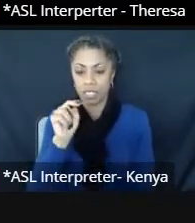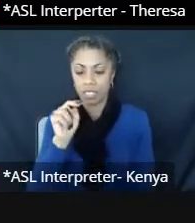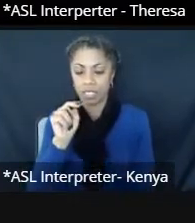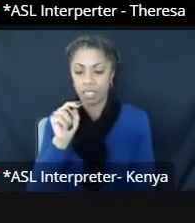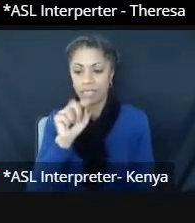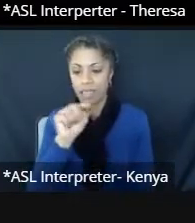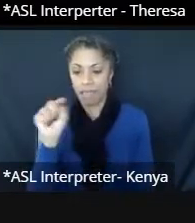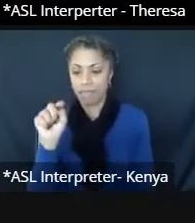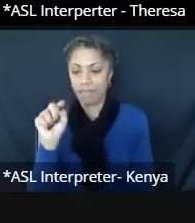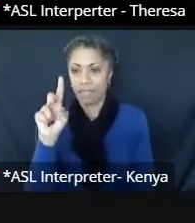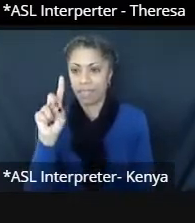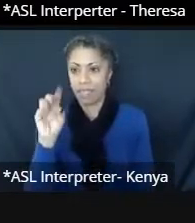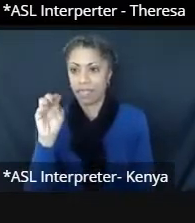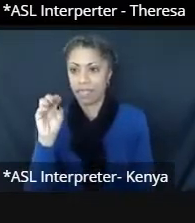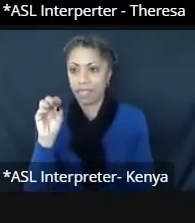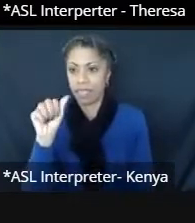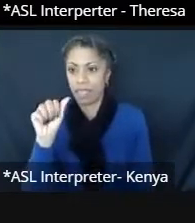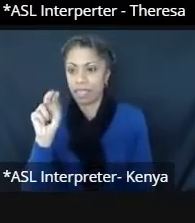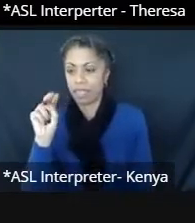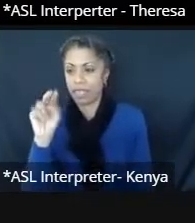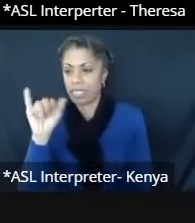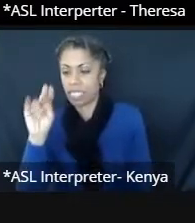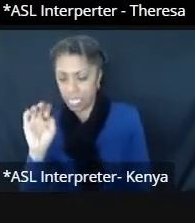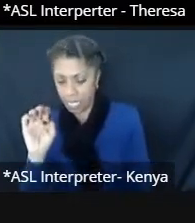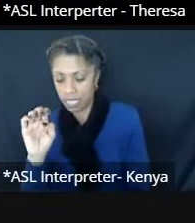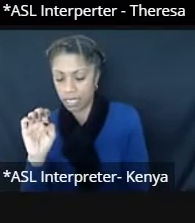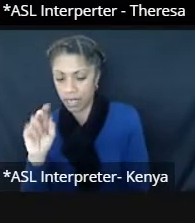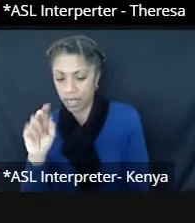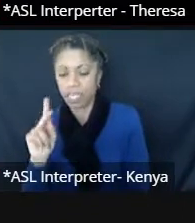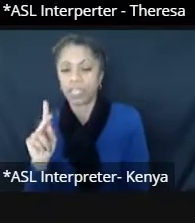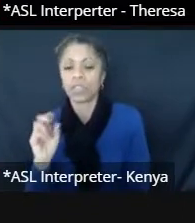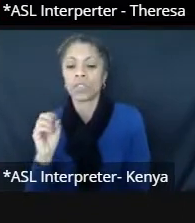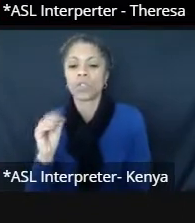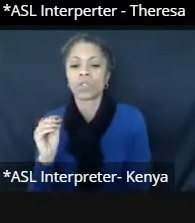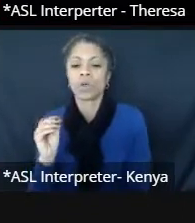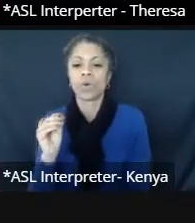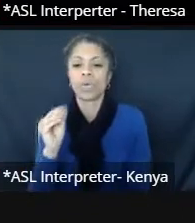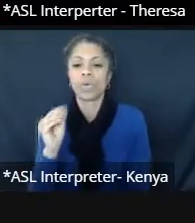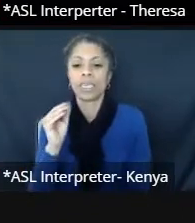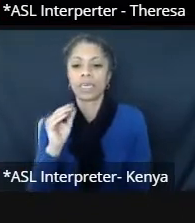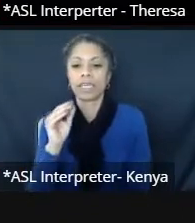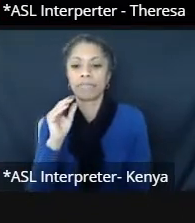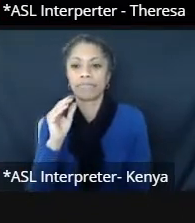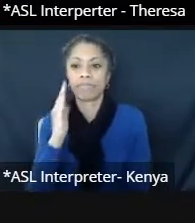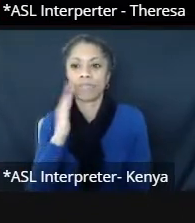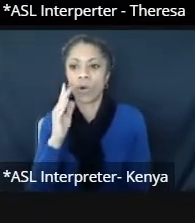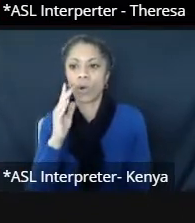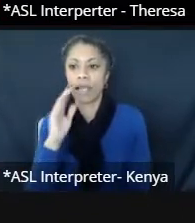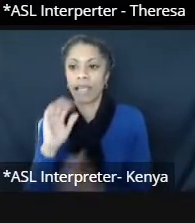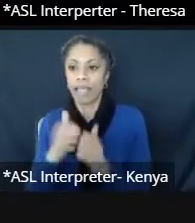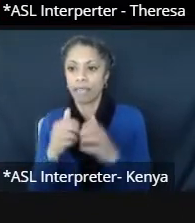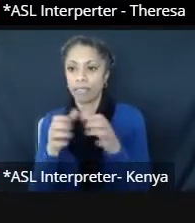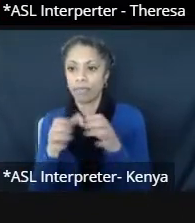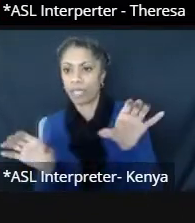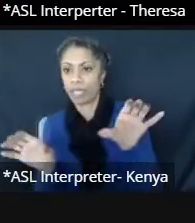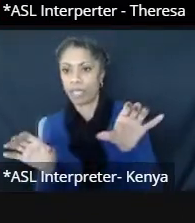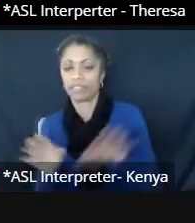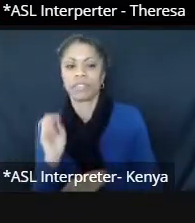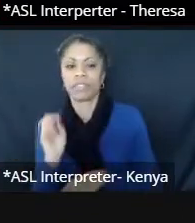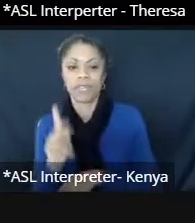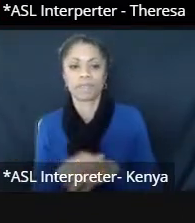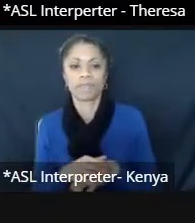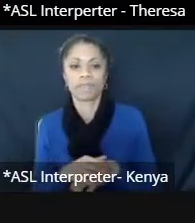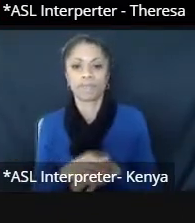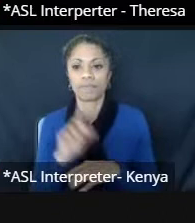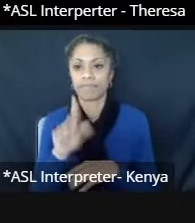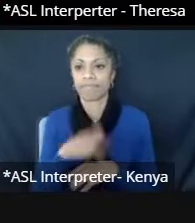So whoever you're representing today, please, so we'll know how to do breakouts and so forth. And I guess I'm turning it back over to